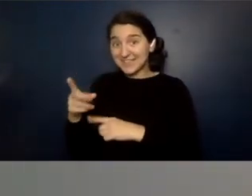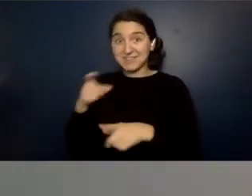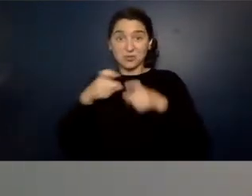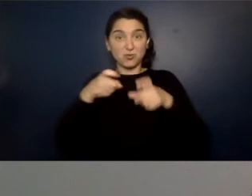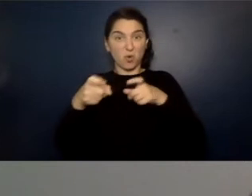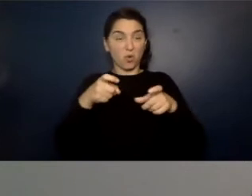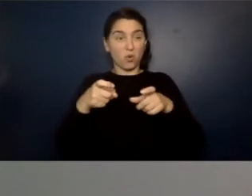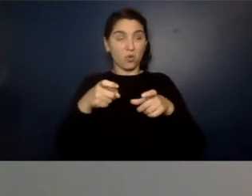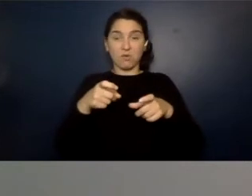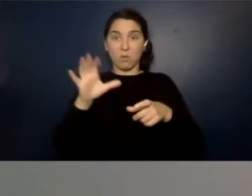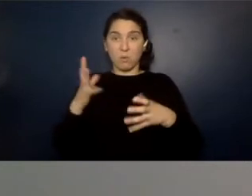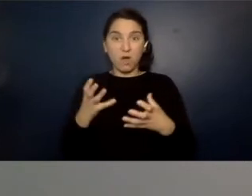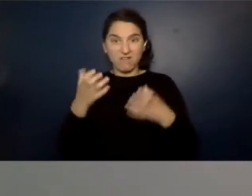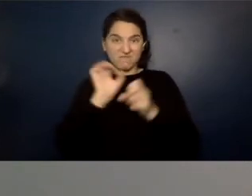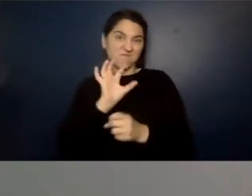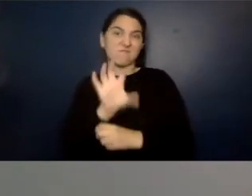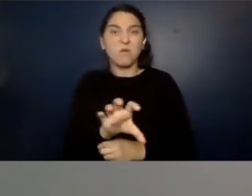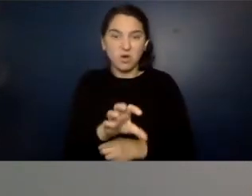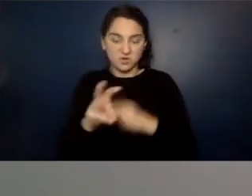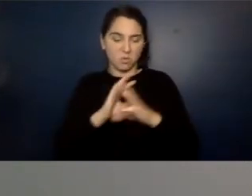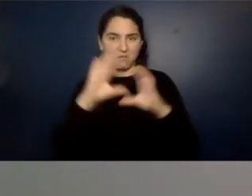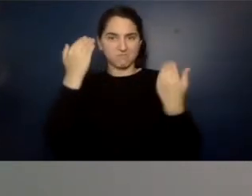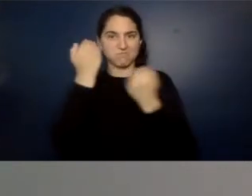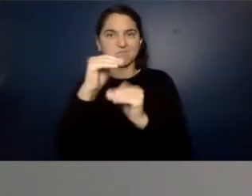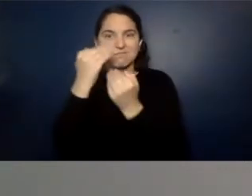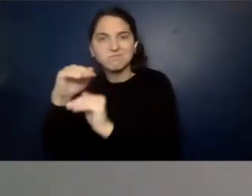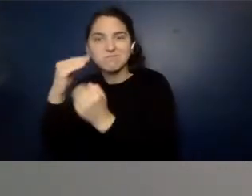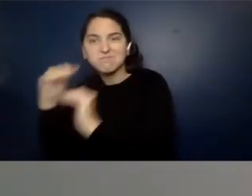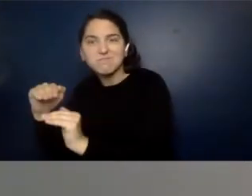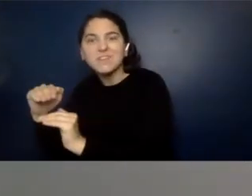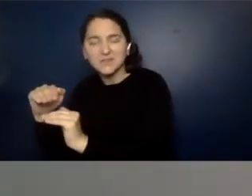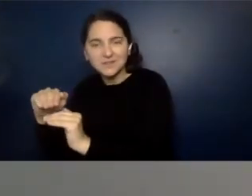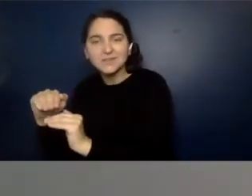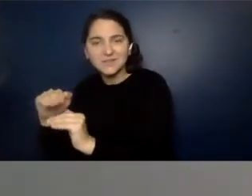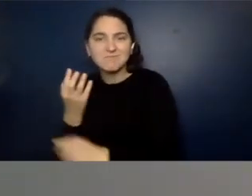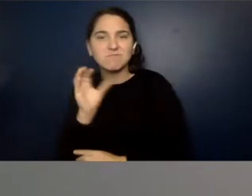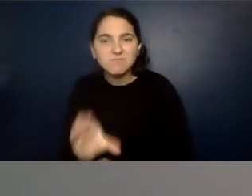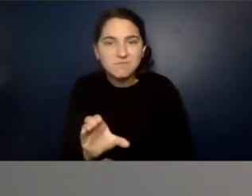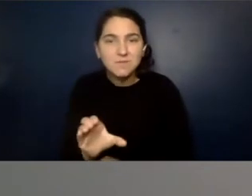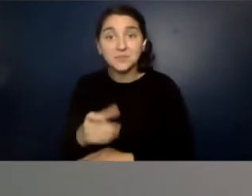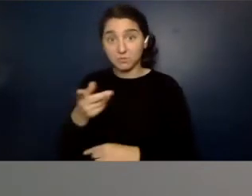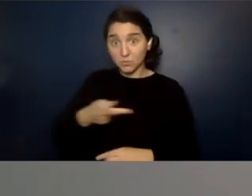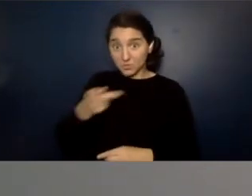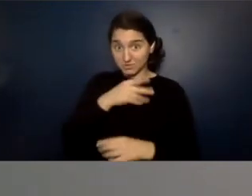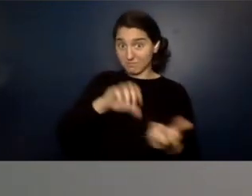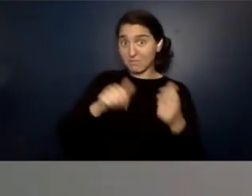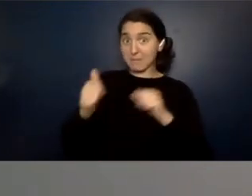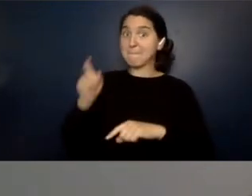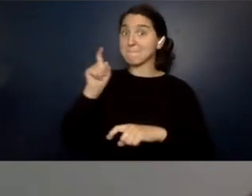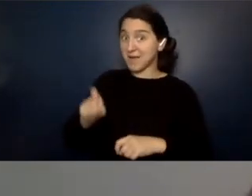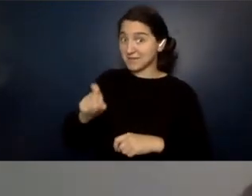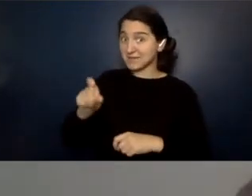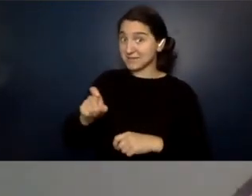And isn't it how it always is? The closer you are to the gospel, the more trouble you get into in the world in